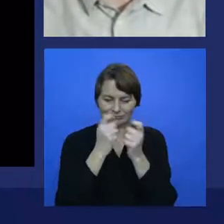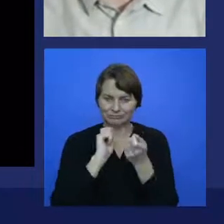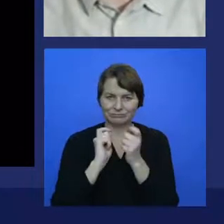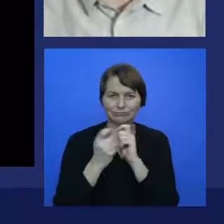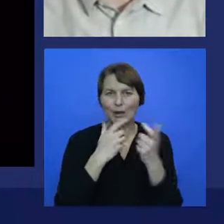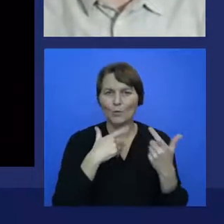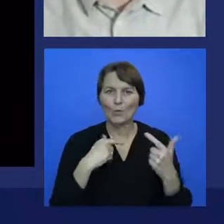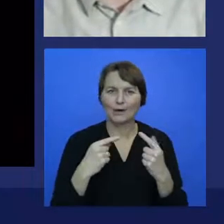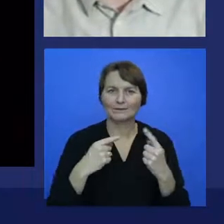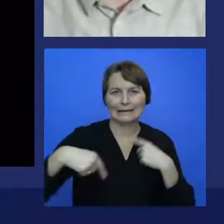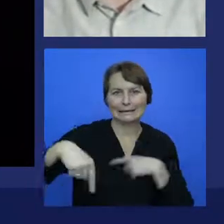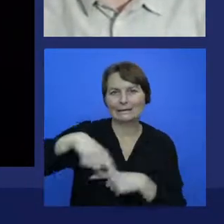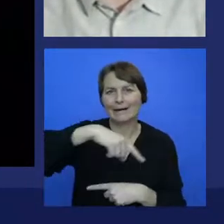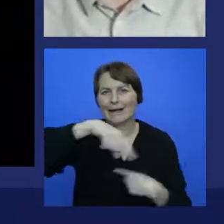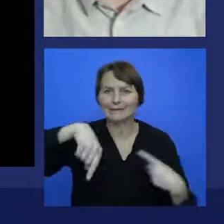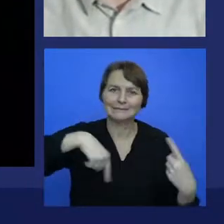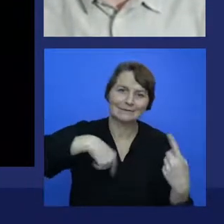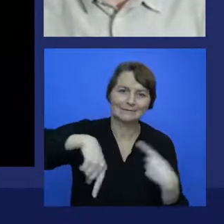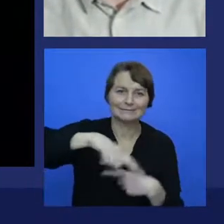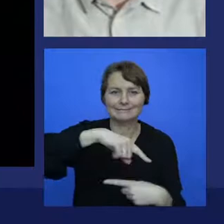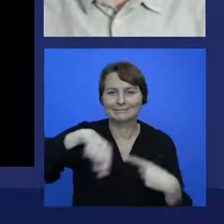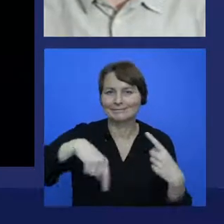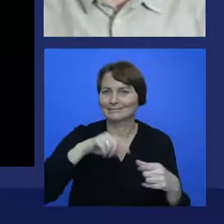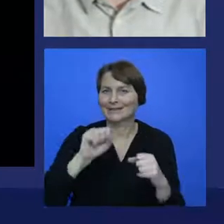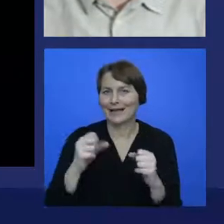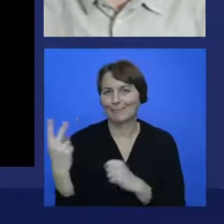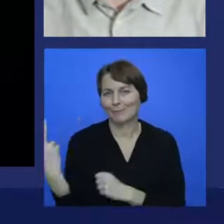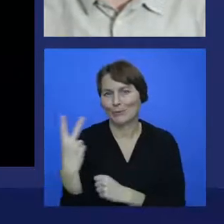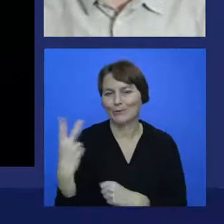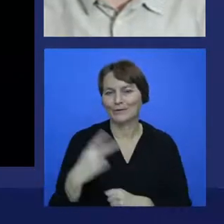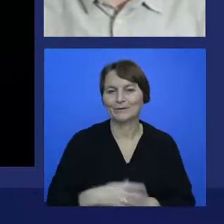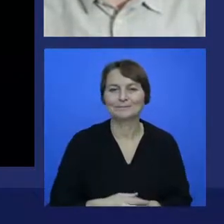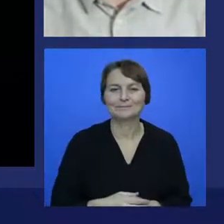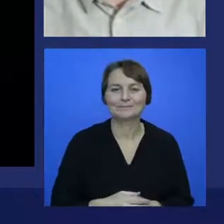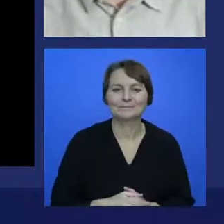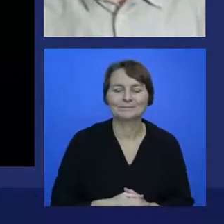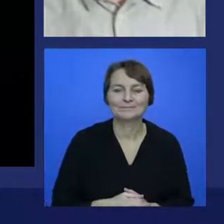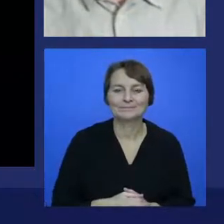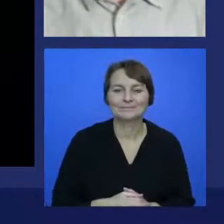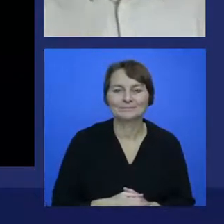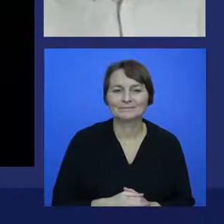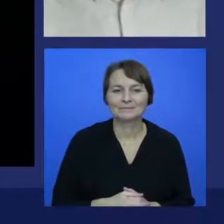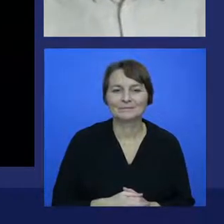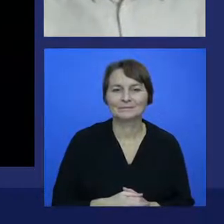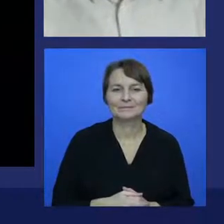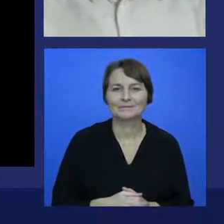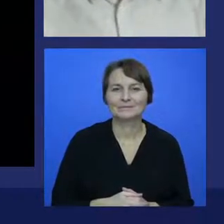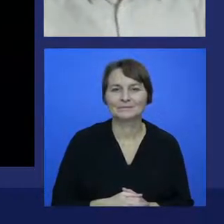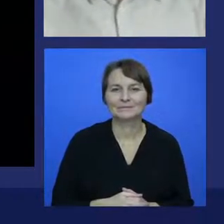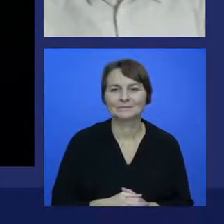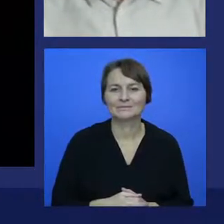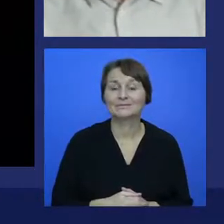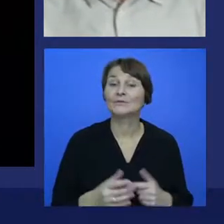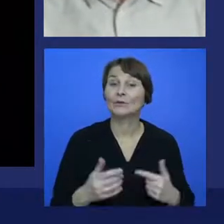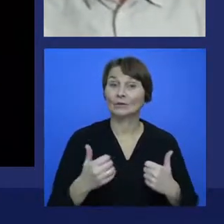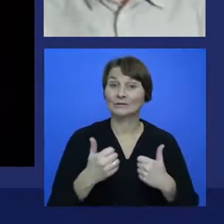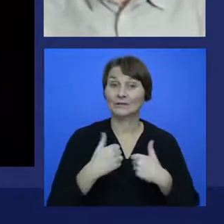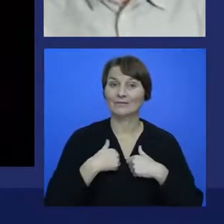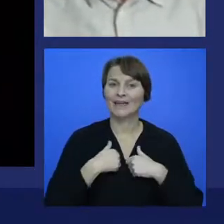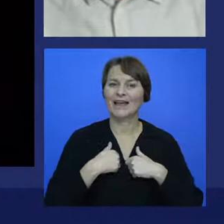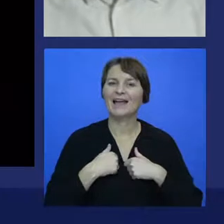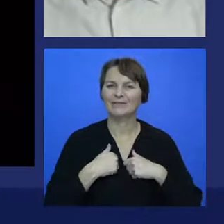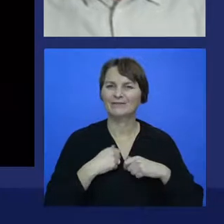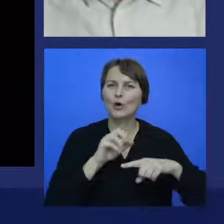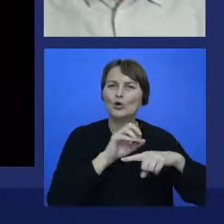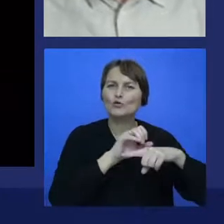of interactable way. We can also use custom pieces of code. So this is us playing a quiz